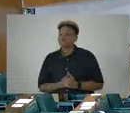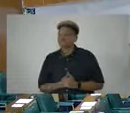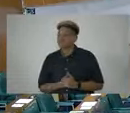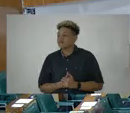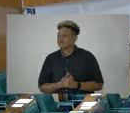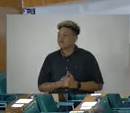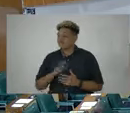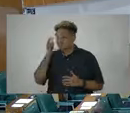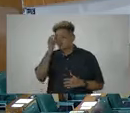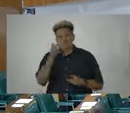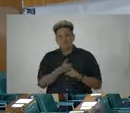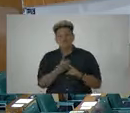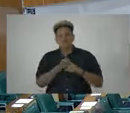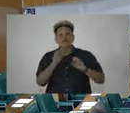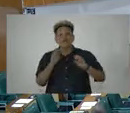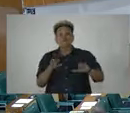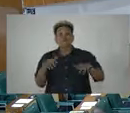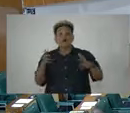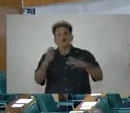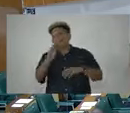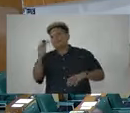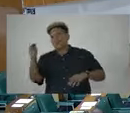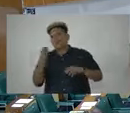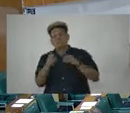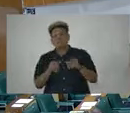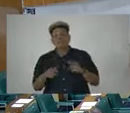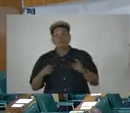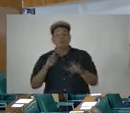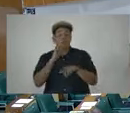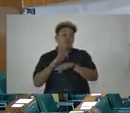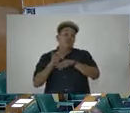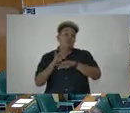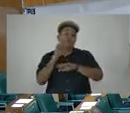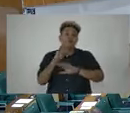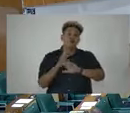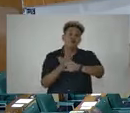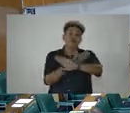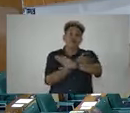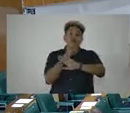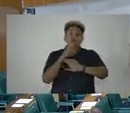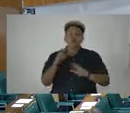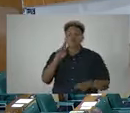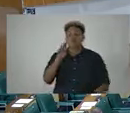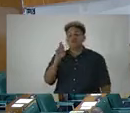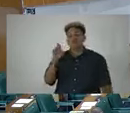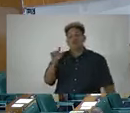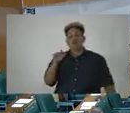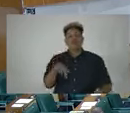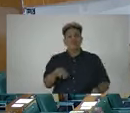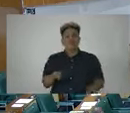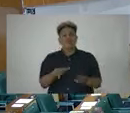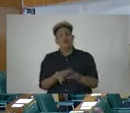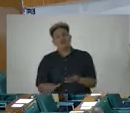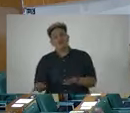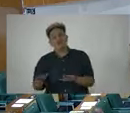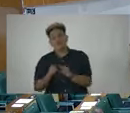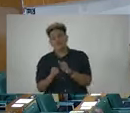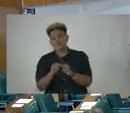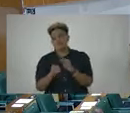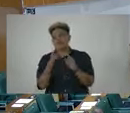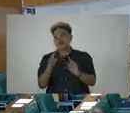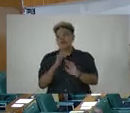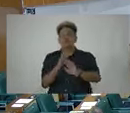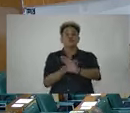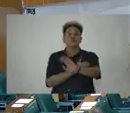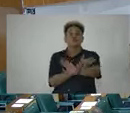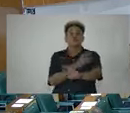The government has made millions of dollars available to upgrade the Roaring River treatment plant to